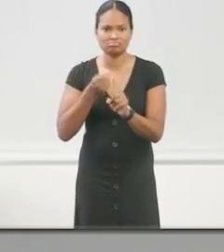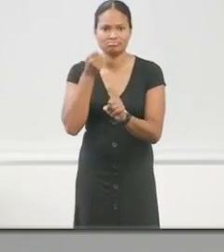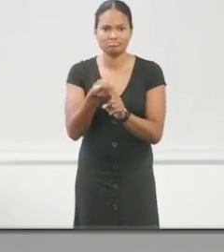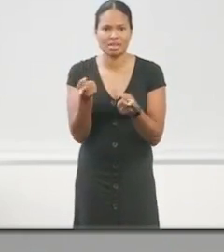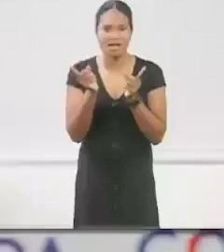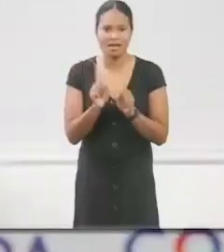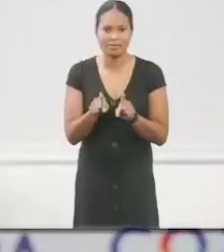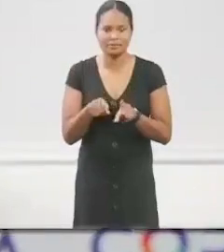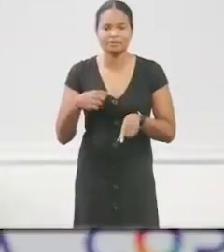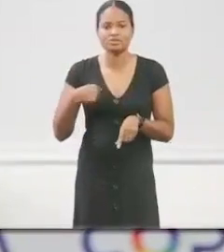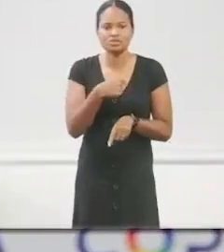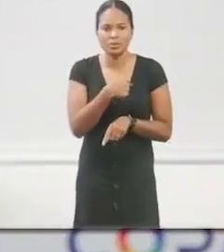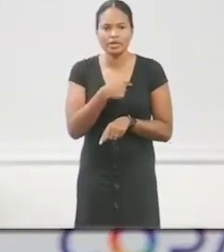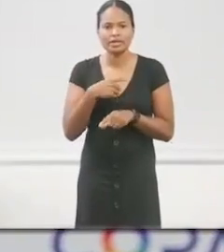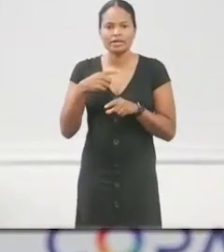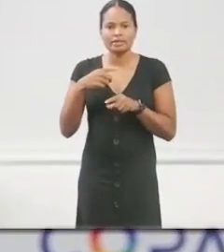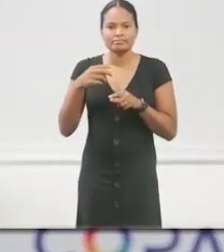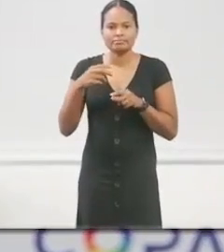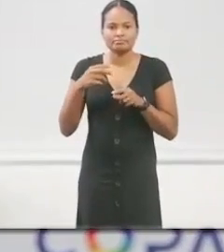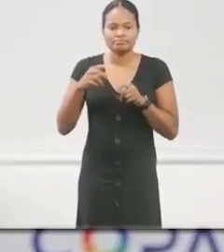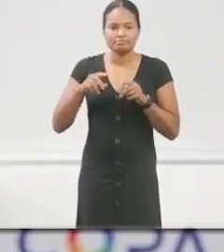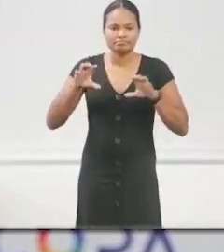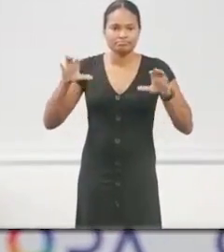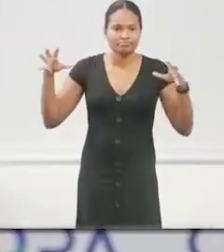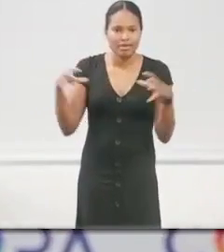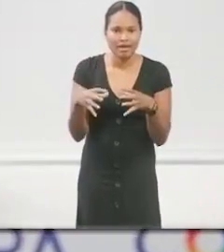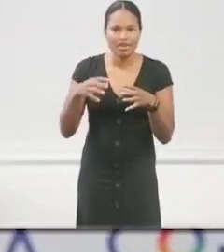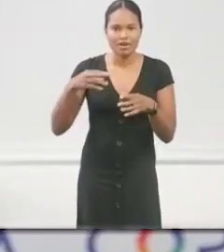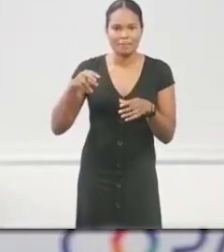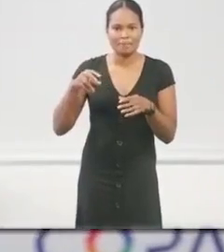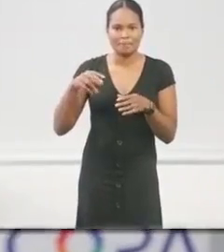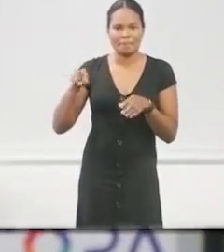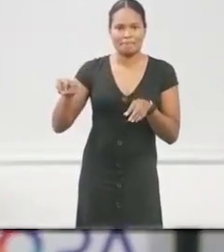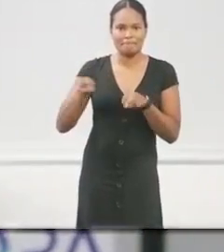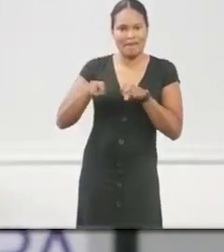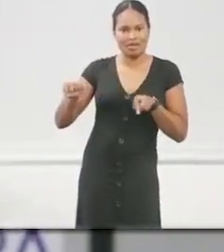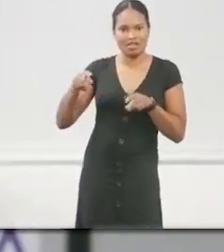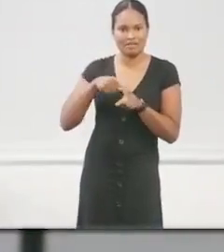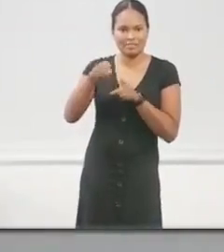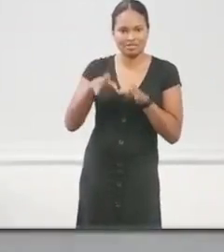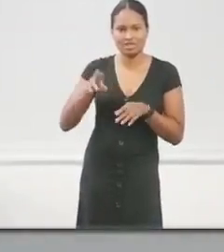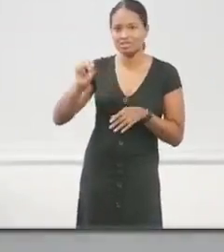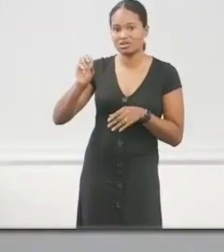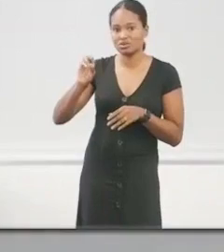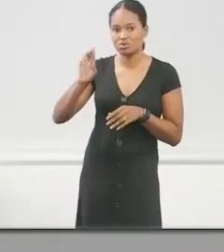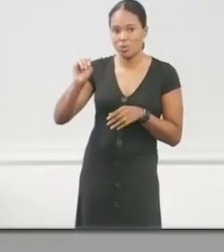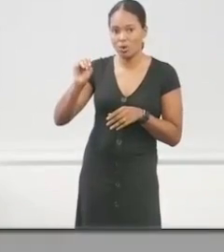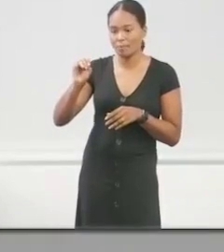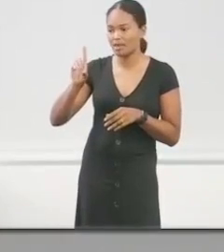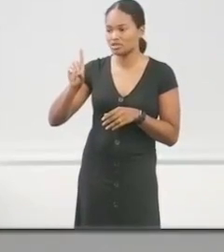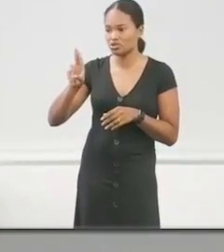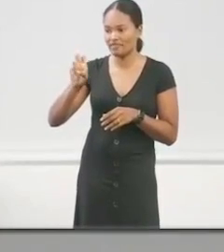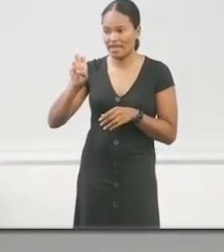panel of professionals, including our own COPA Health, Norm Duvet. We've got Holly Morgan, we've got